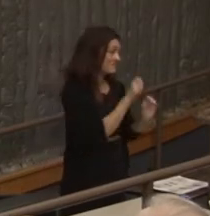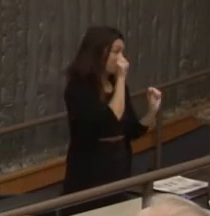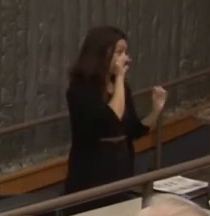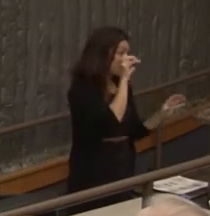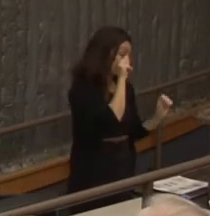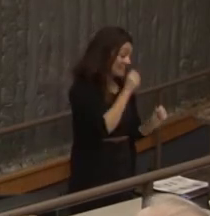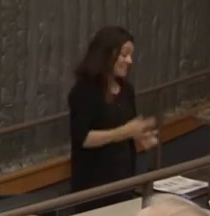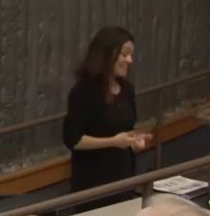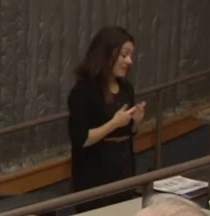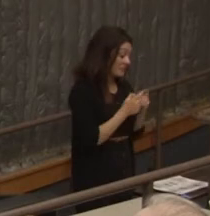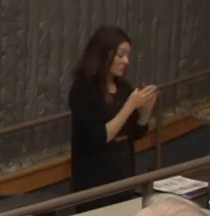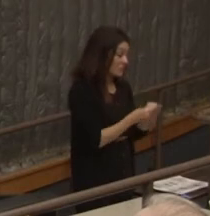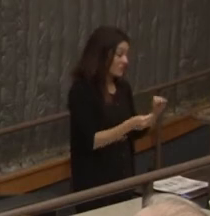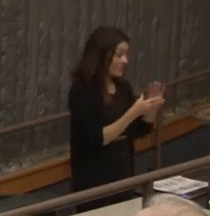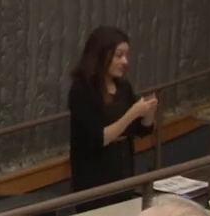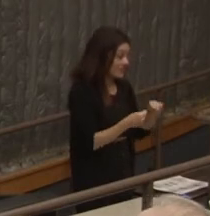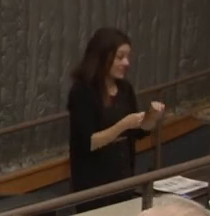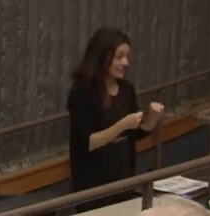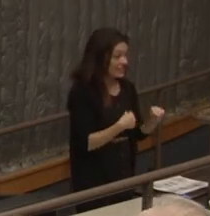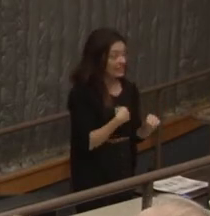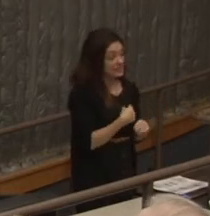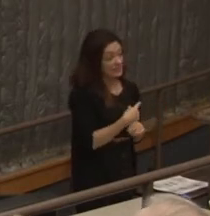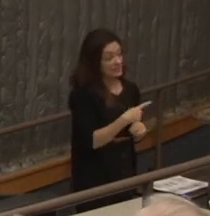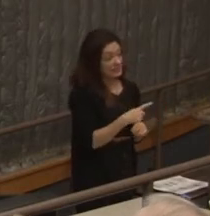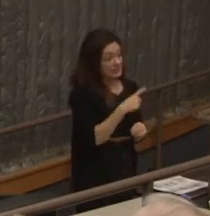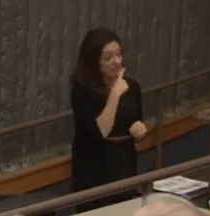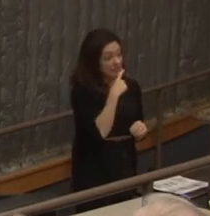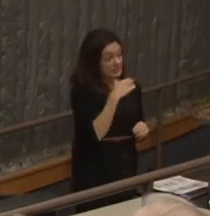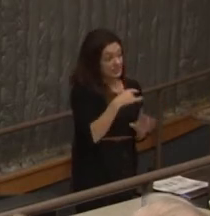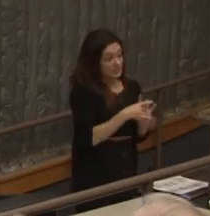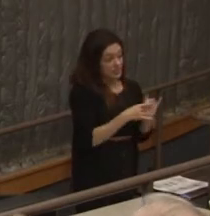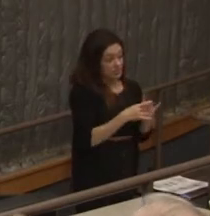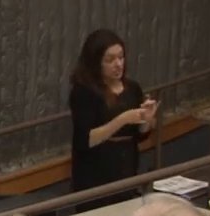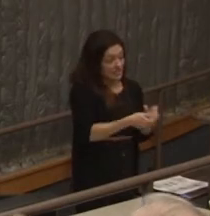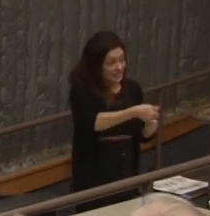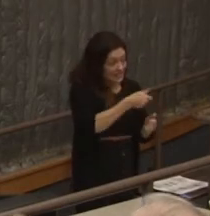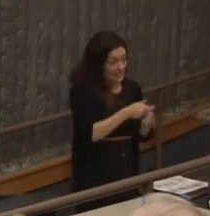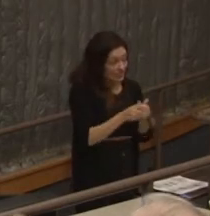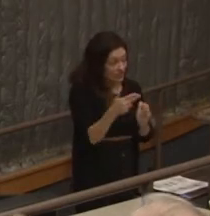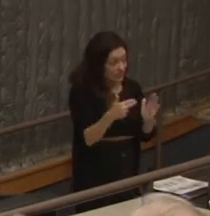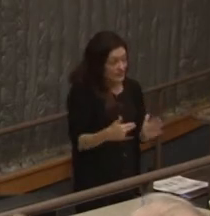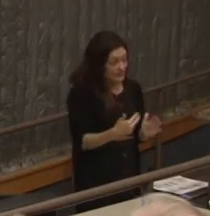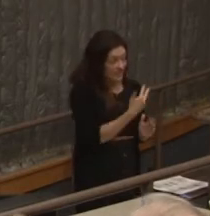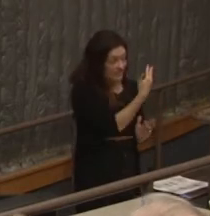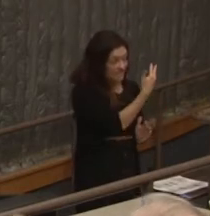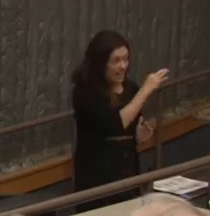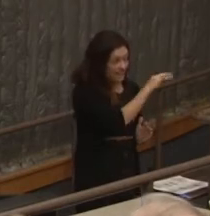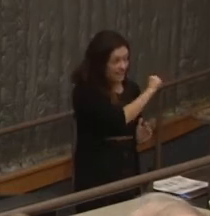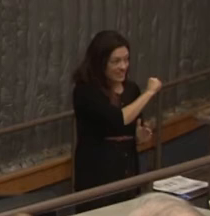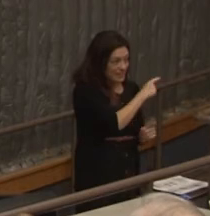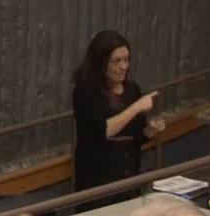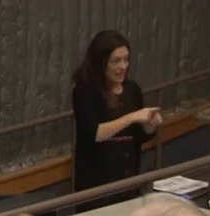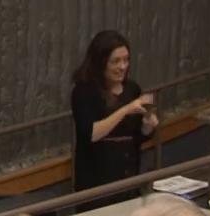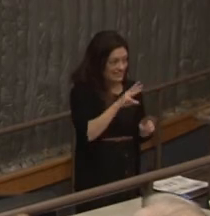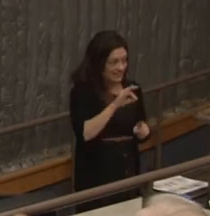story. And I didn't mention you, each of the paintings I've showed you is 5 feet by 6 feet. They're enormous paintings. They're